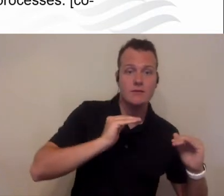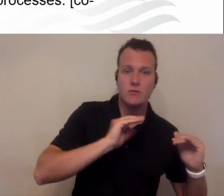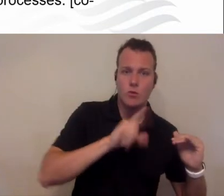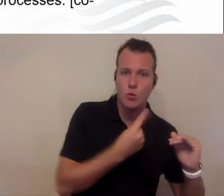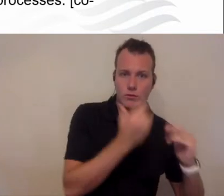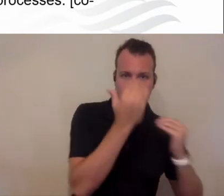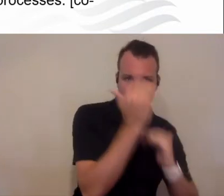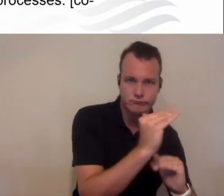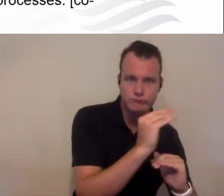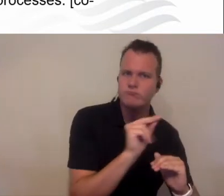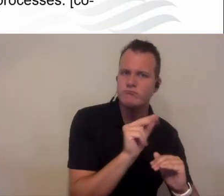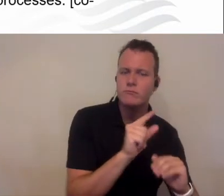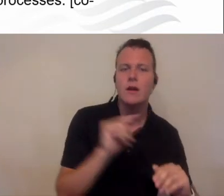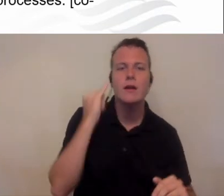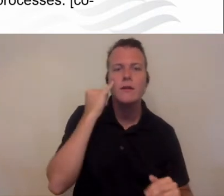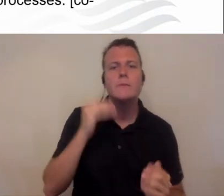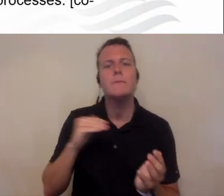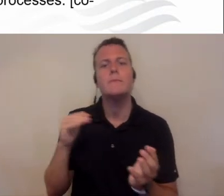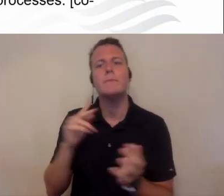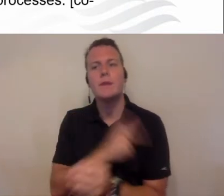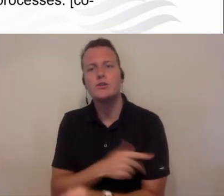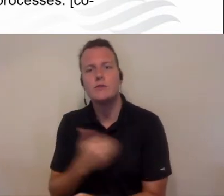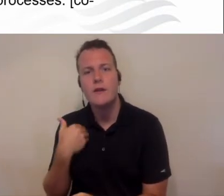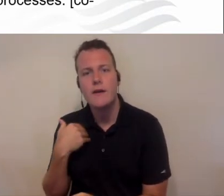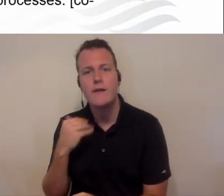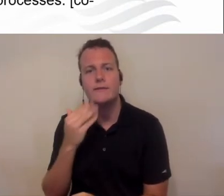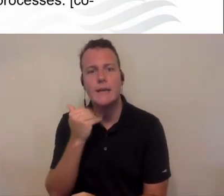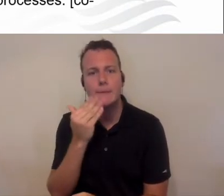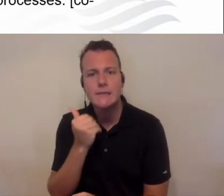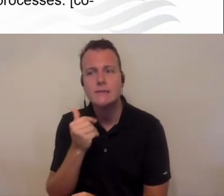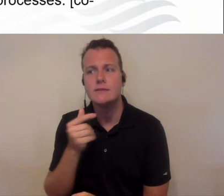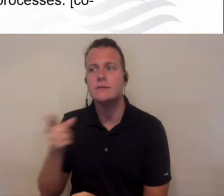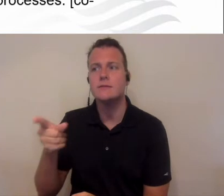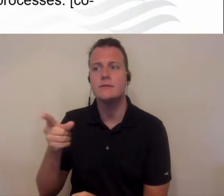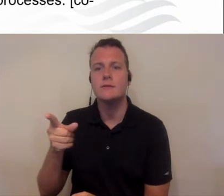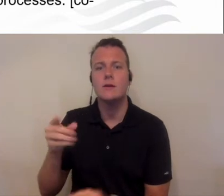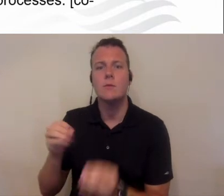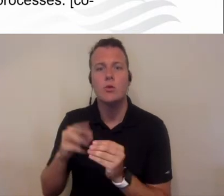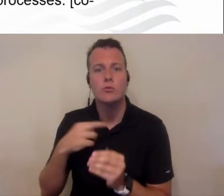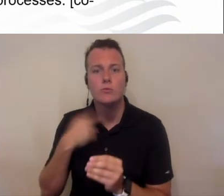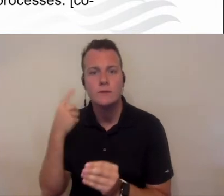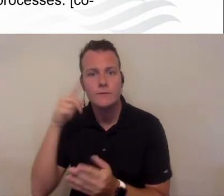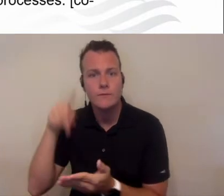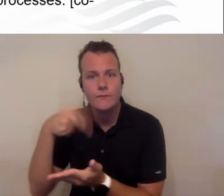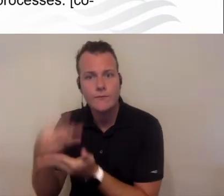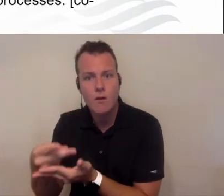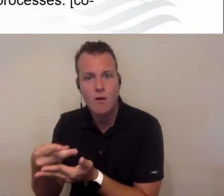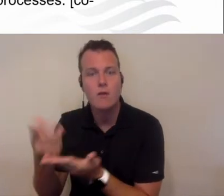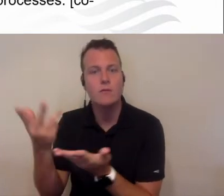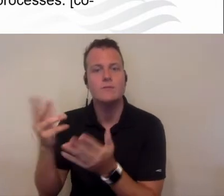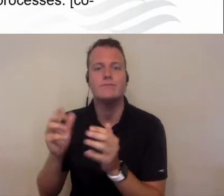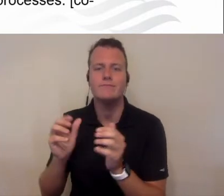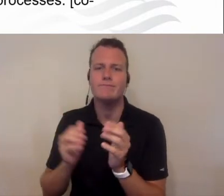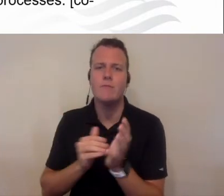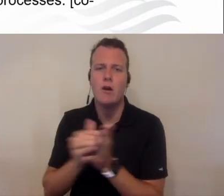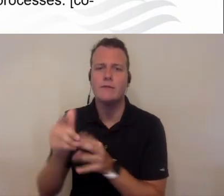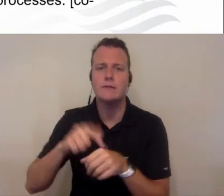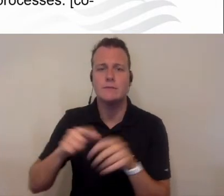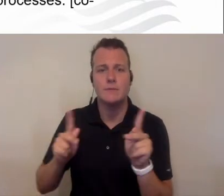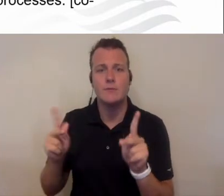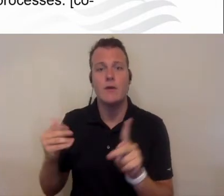not just about hearing loss or balance. You know, if the patient has diabetes and they're prone to falls as a